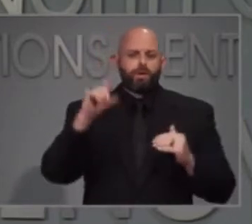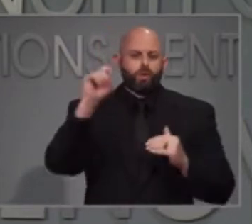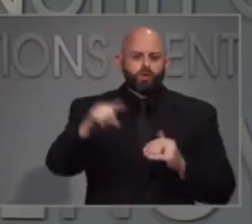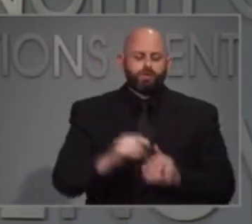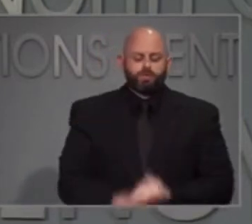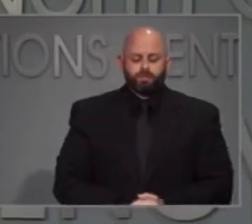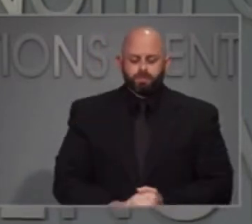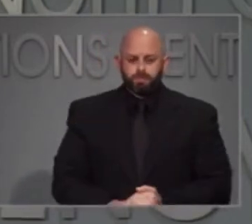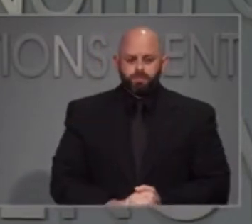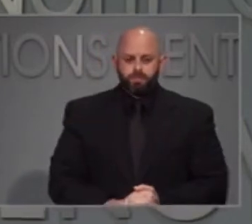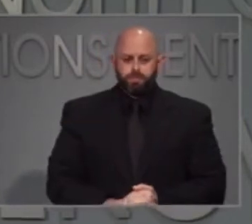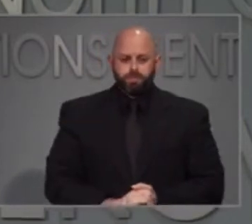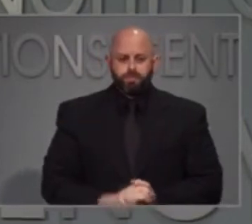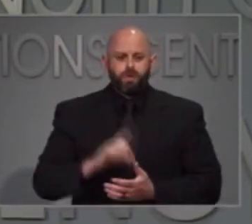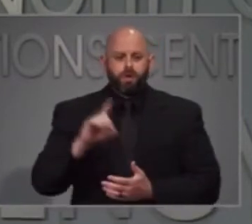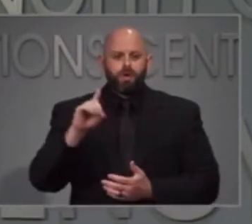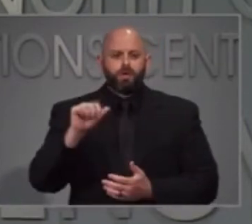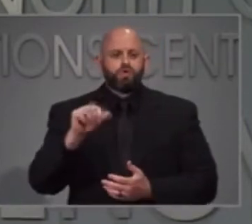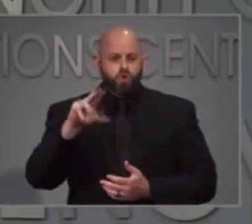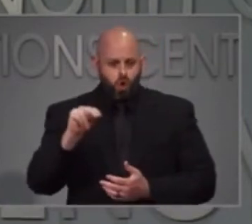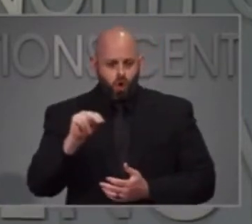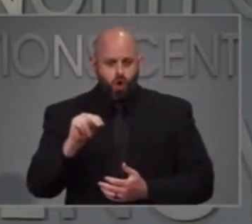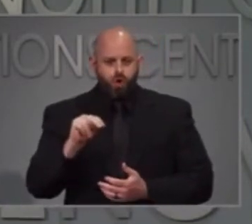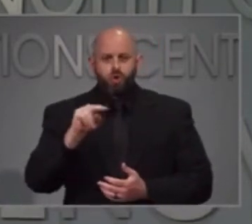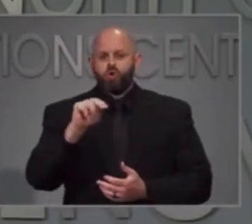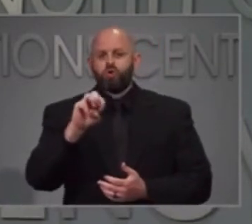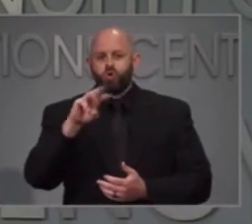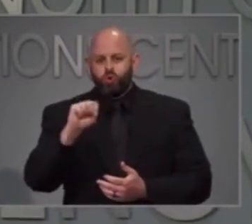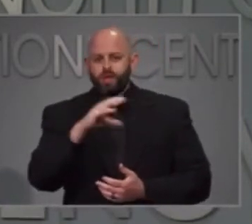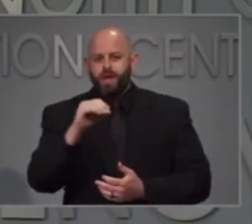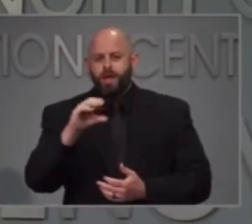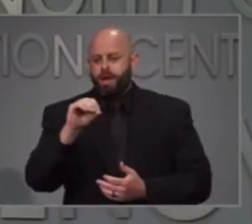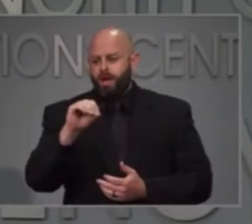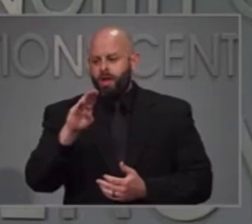Dawn Vaughn, News and Observer.